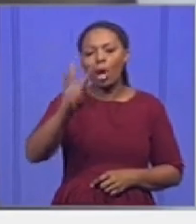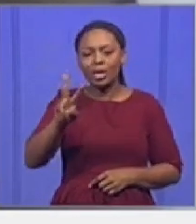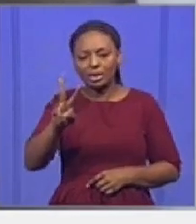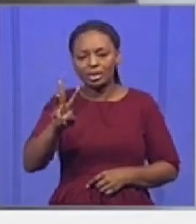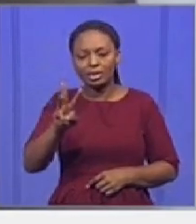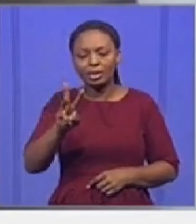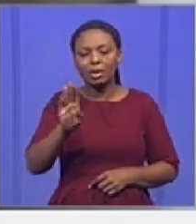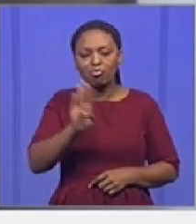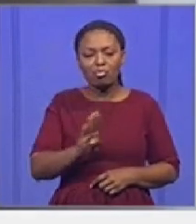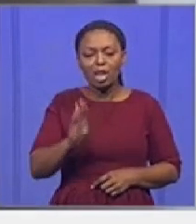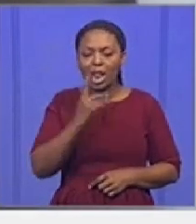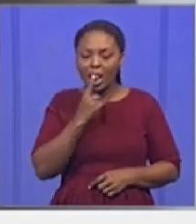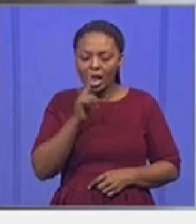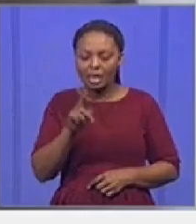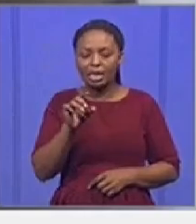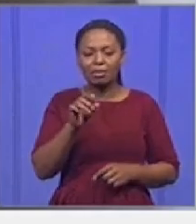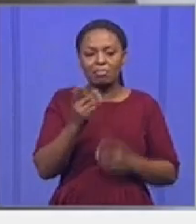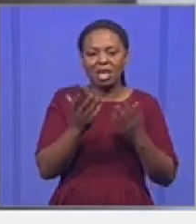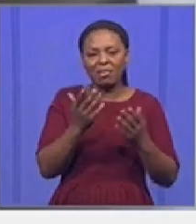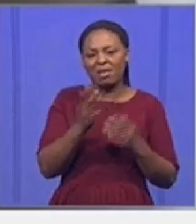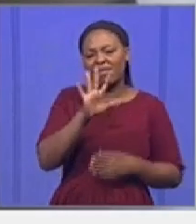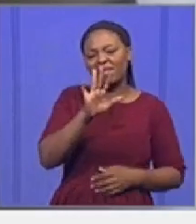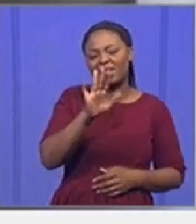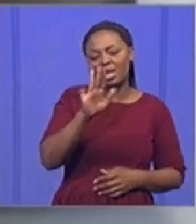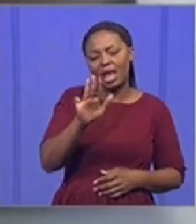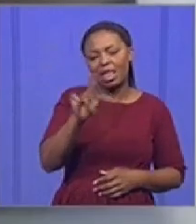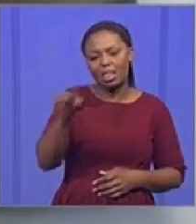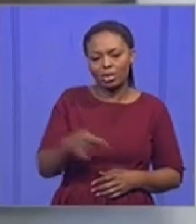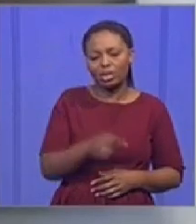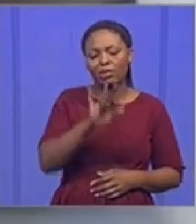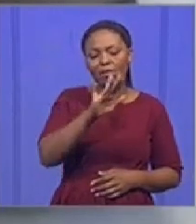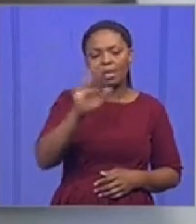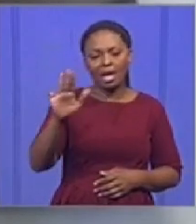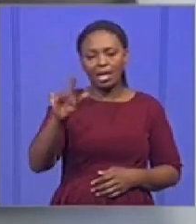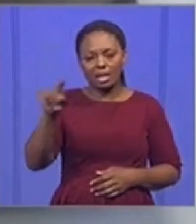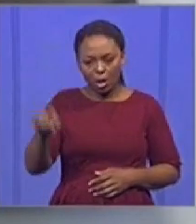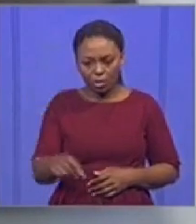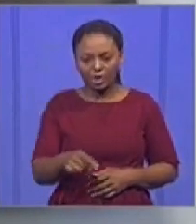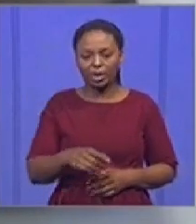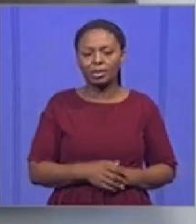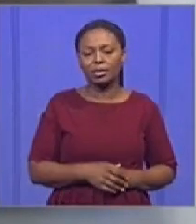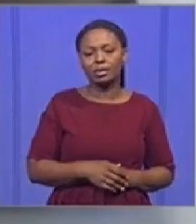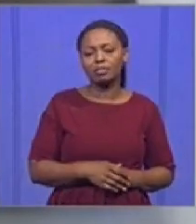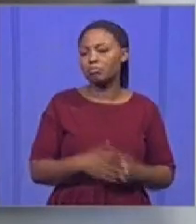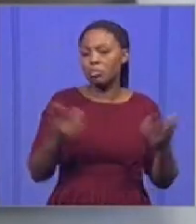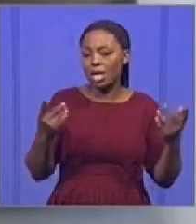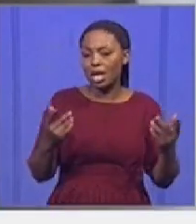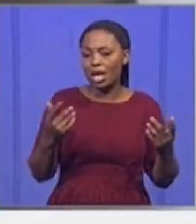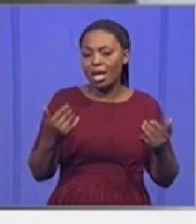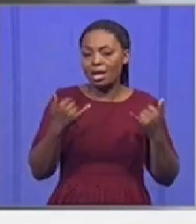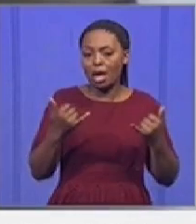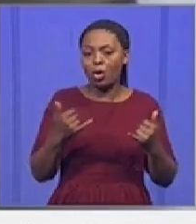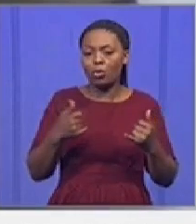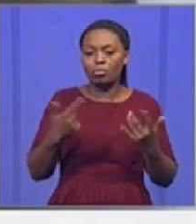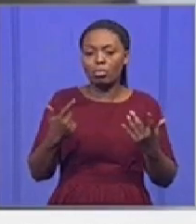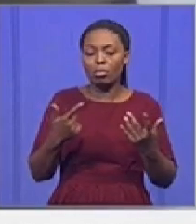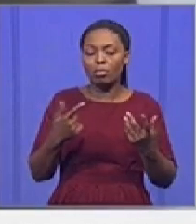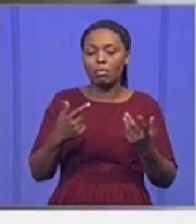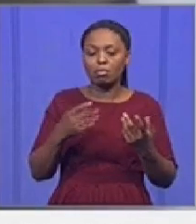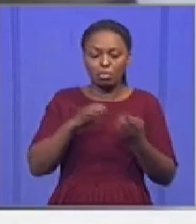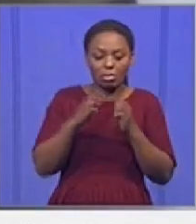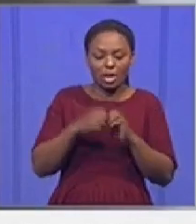kilowatt system. It will cost you 59,000 rand. And you do not have any generating power.